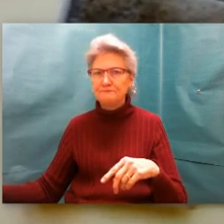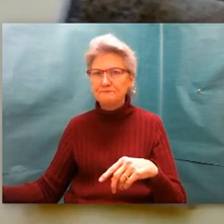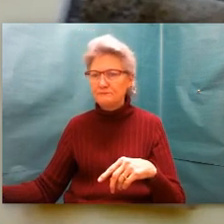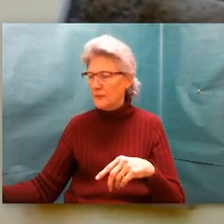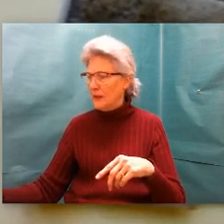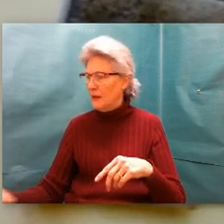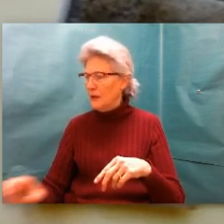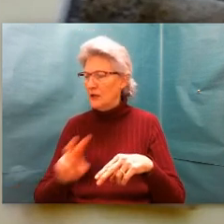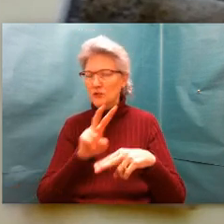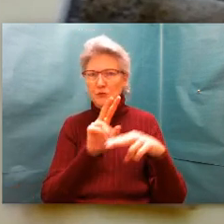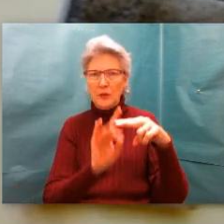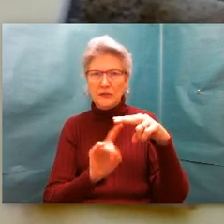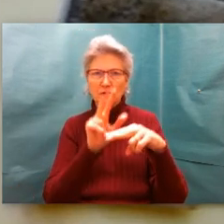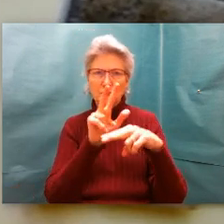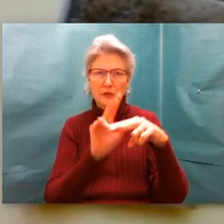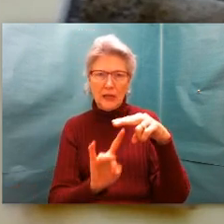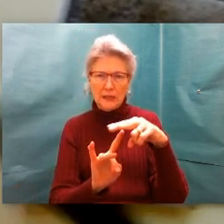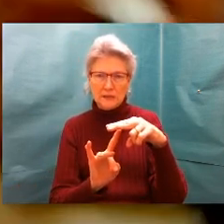3/8,